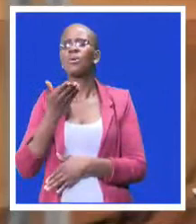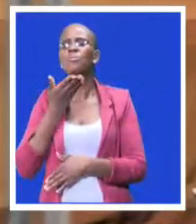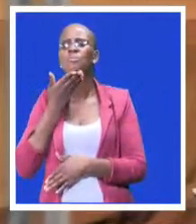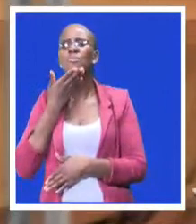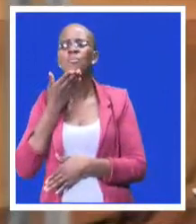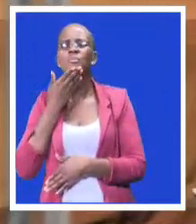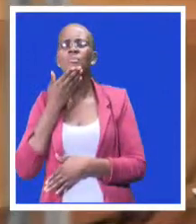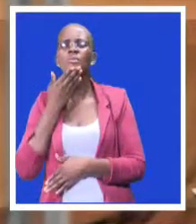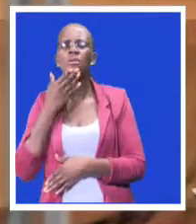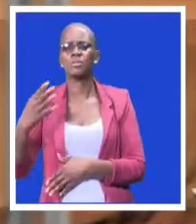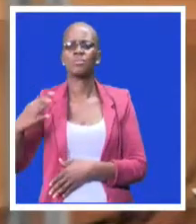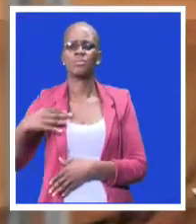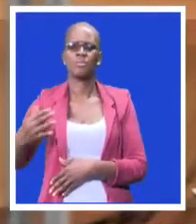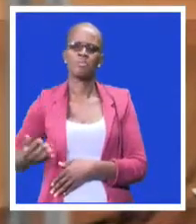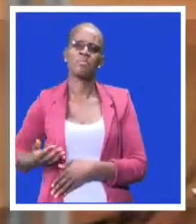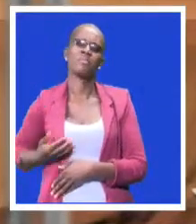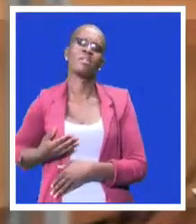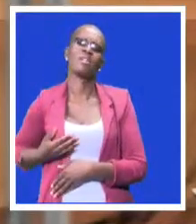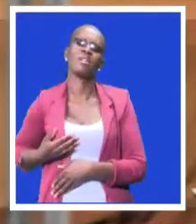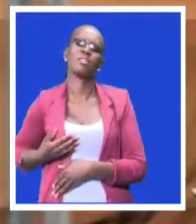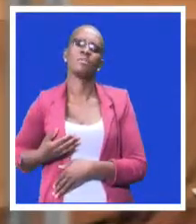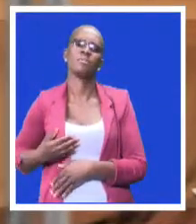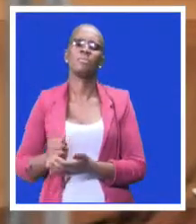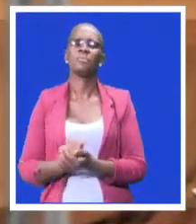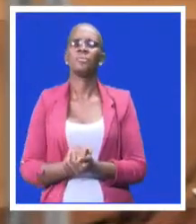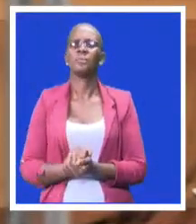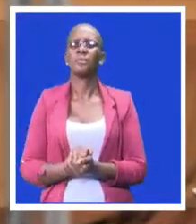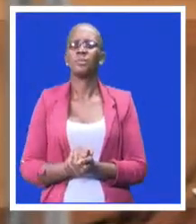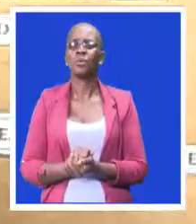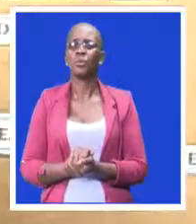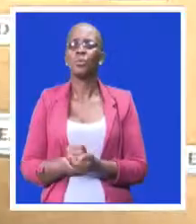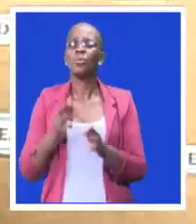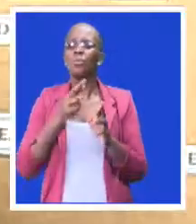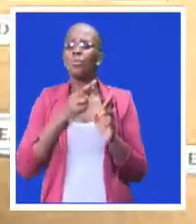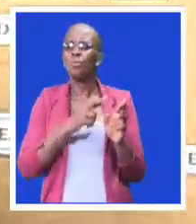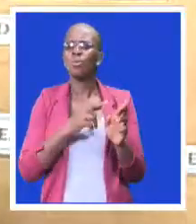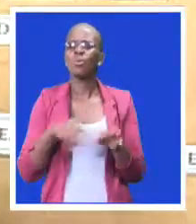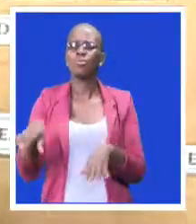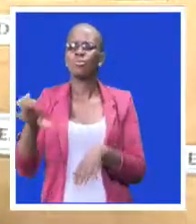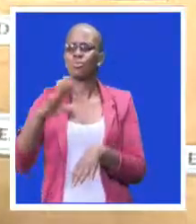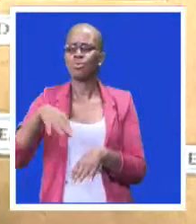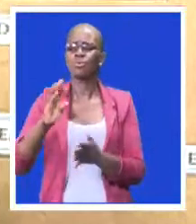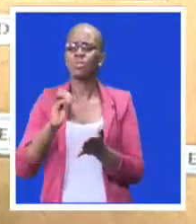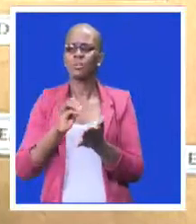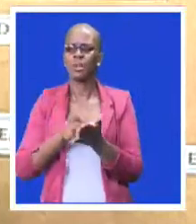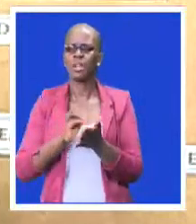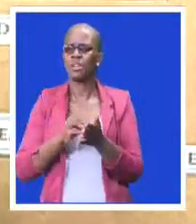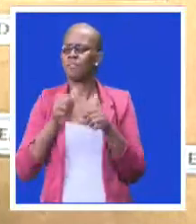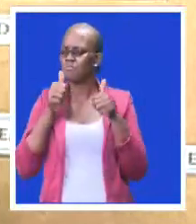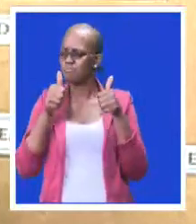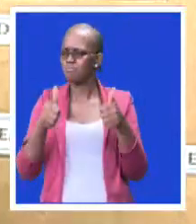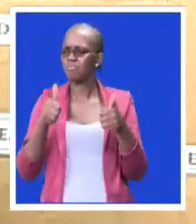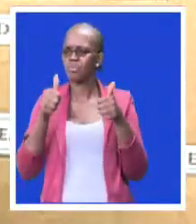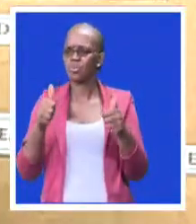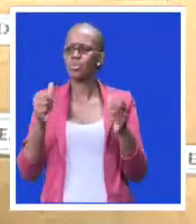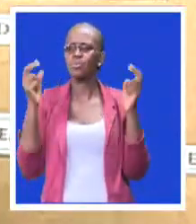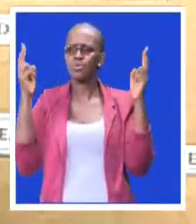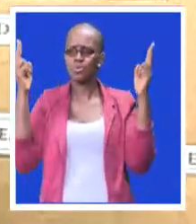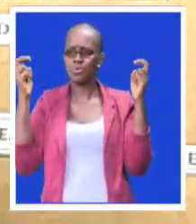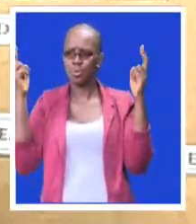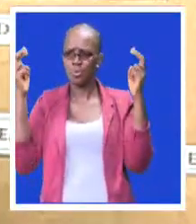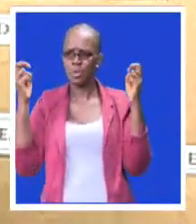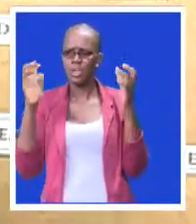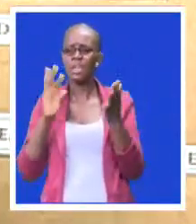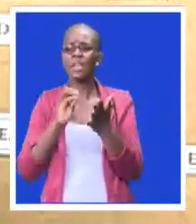beautiful lesson. Hope we shall have a very good time. And today I have a friend. His name is Monkey.